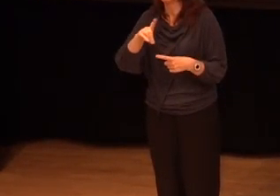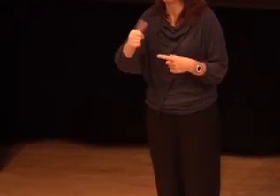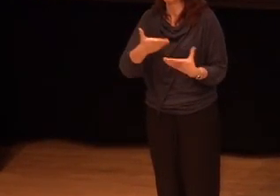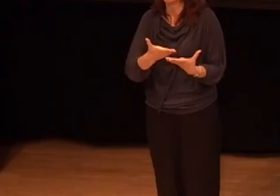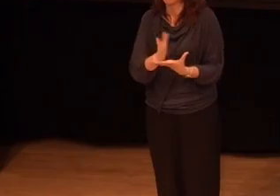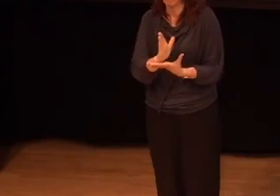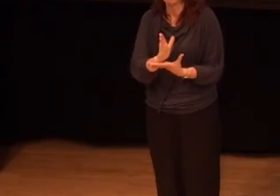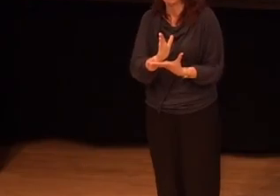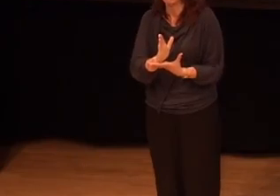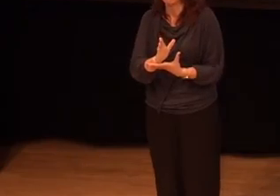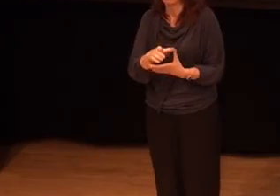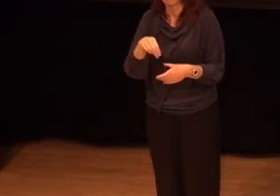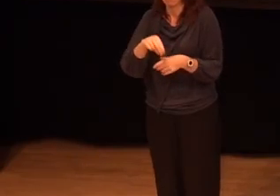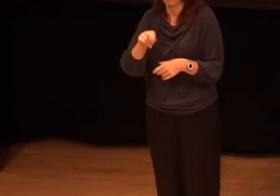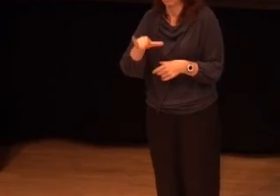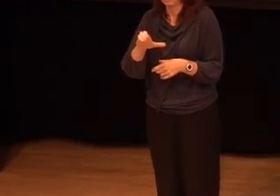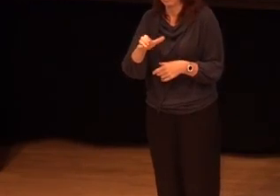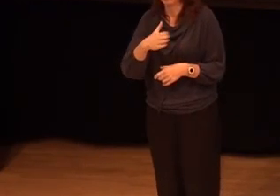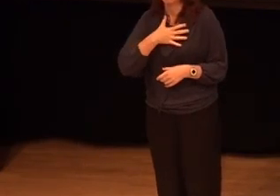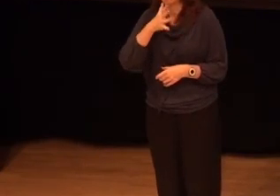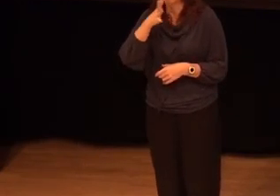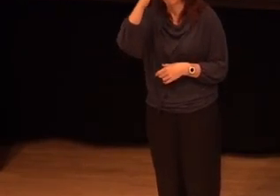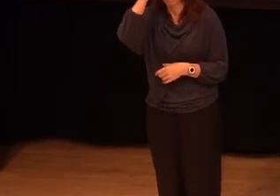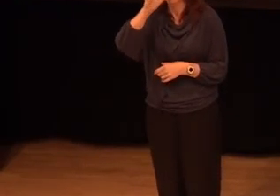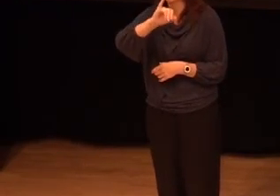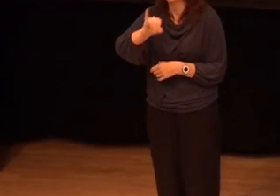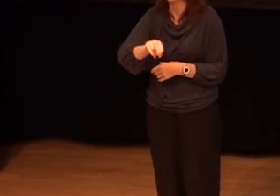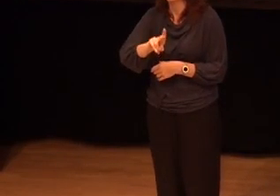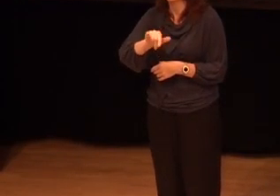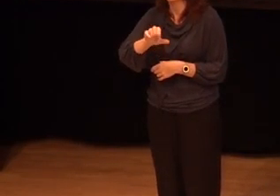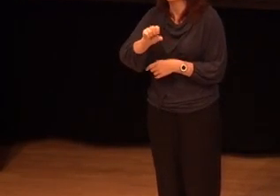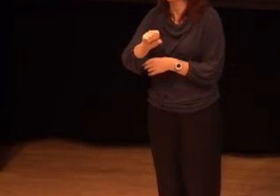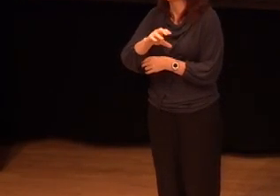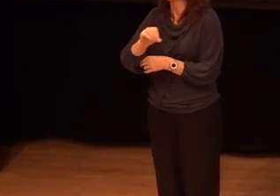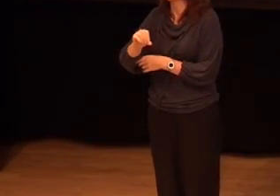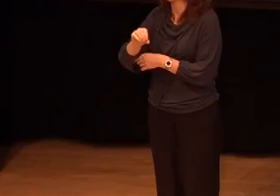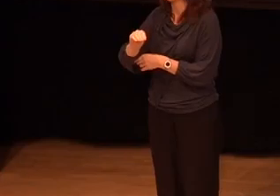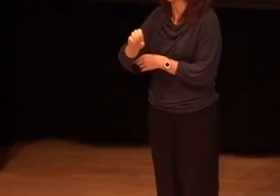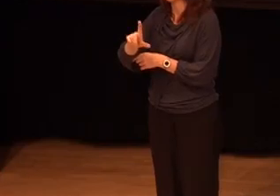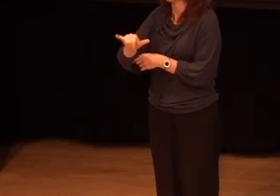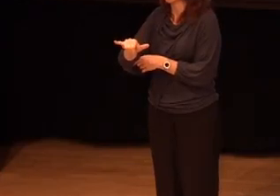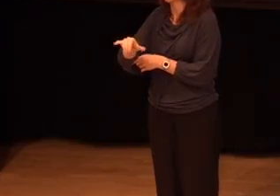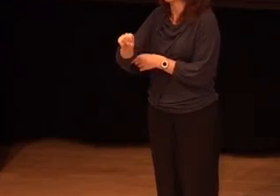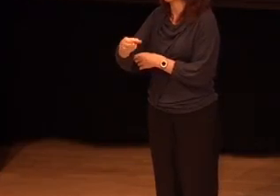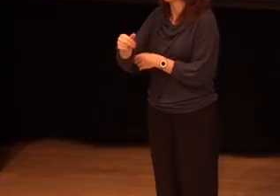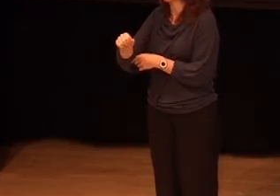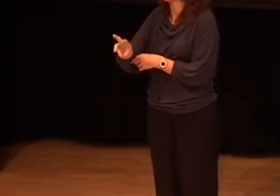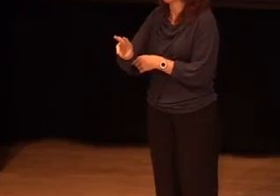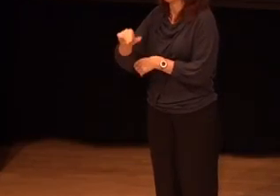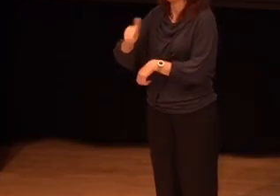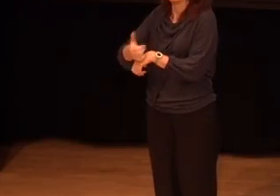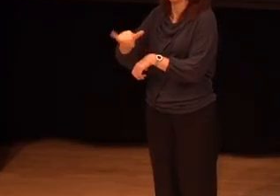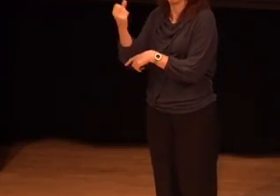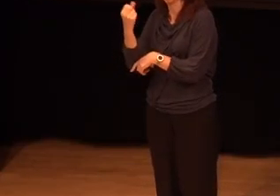York City. My parents, Julius and Molly Shaw, helped found the movement in New York City in the early 60s and